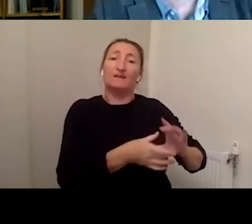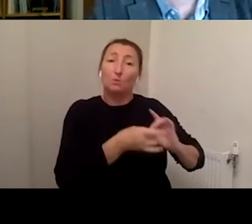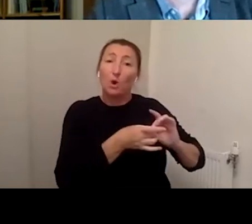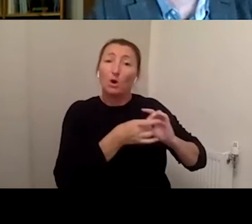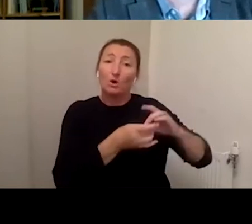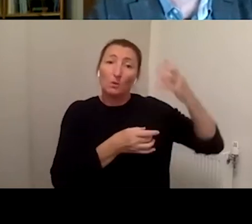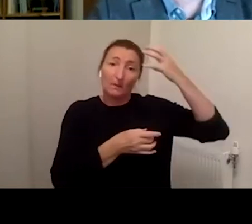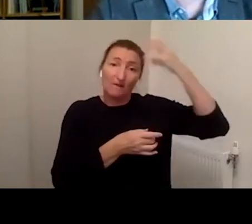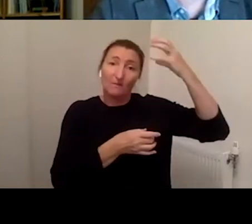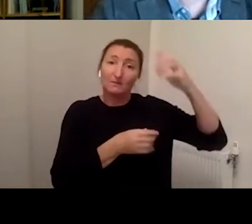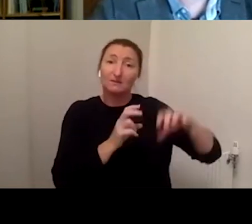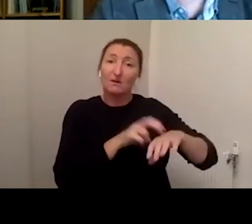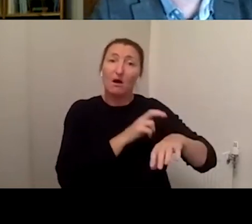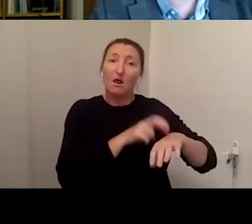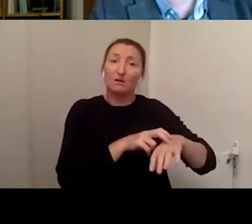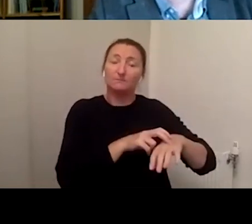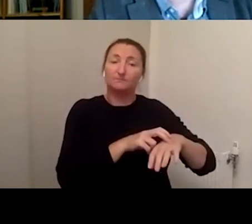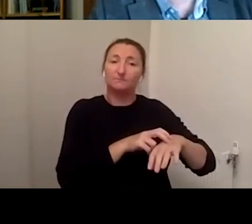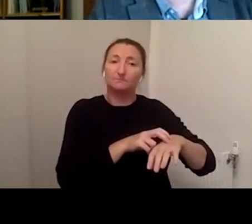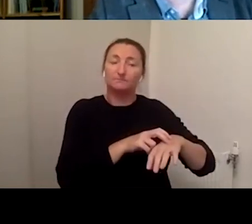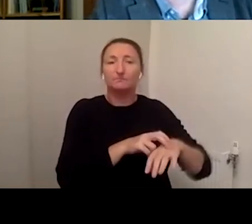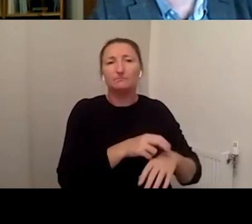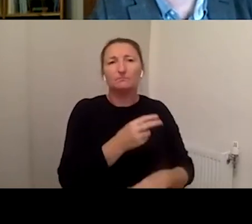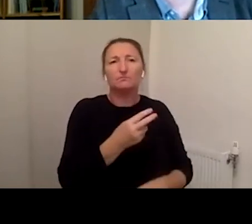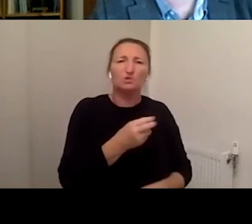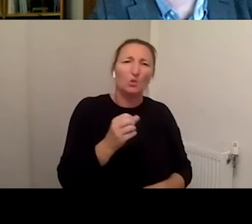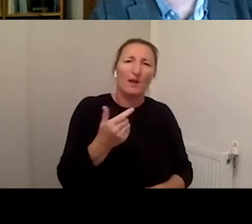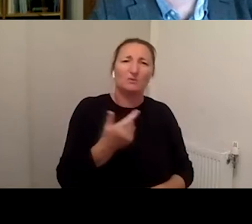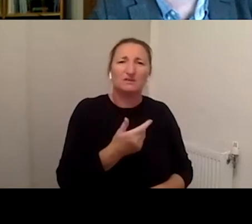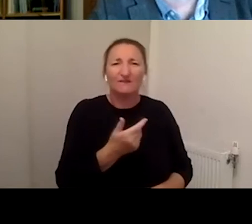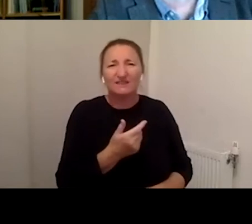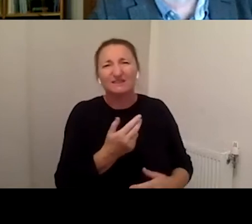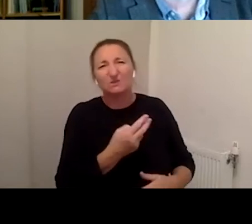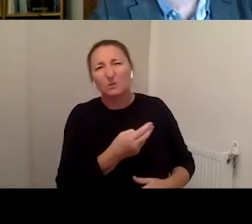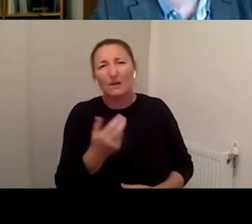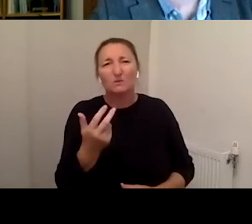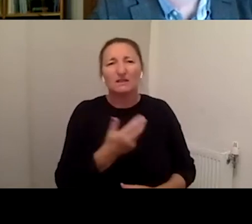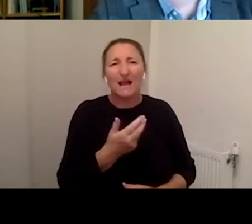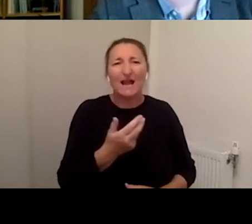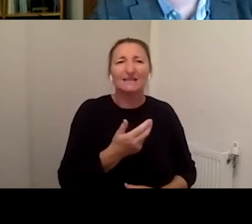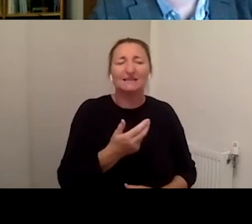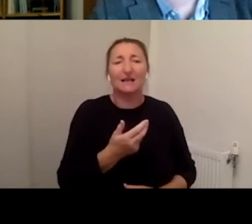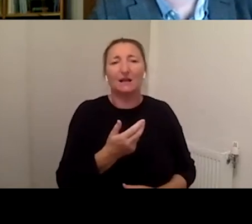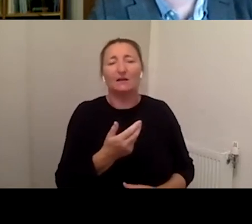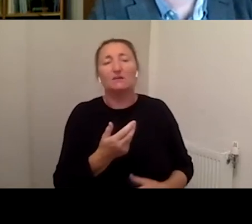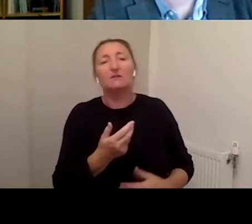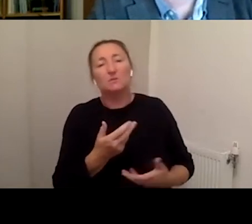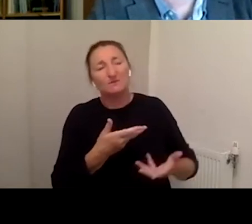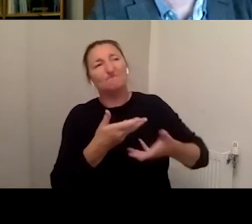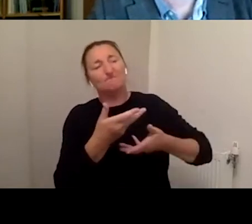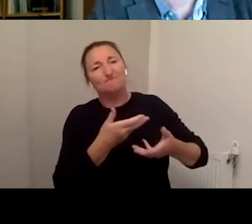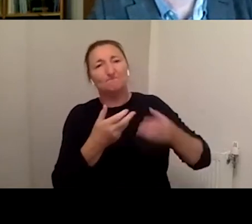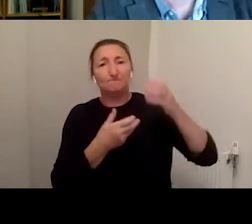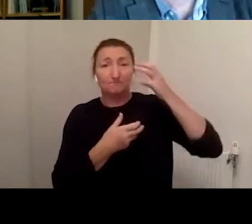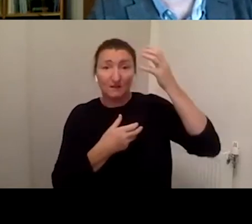between 2017, 2019, in fairness to our own department, they went back to Europe and Brussels and said, look, we would like to give of this